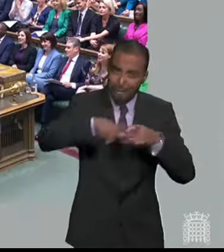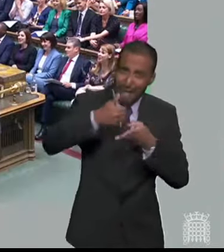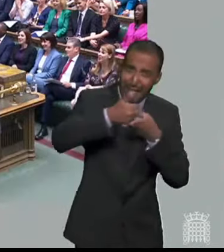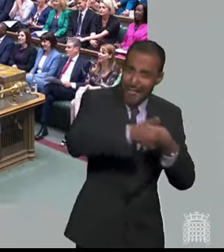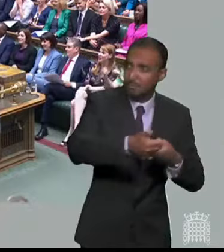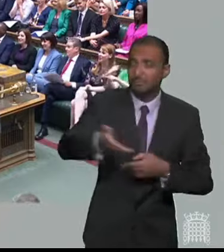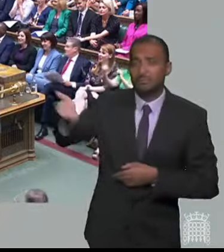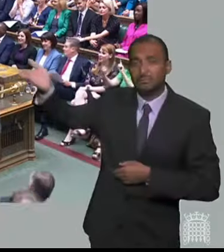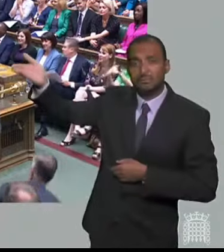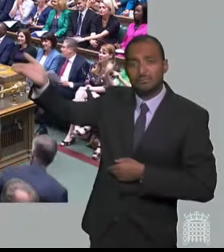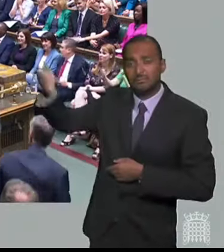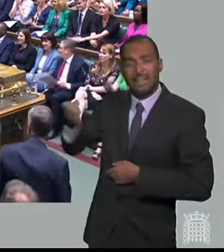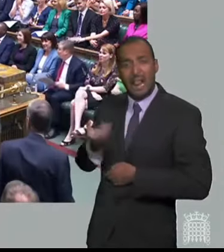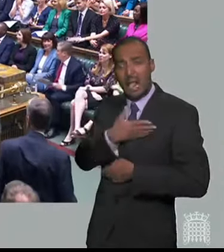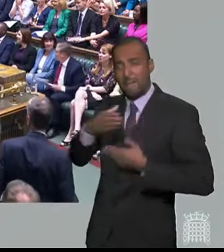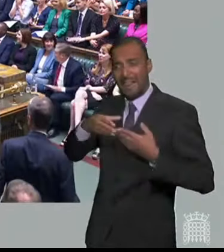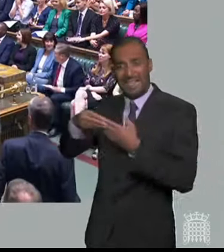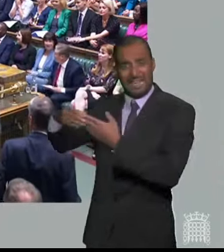them.